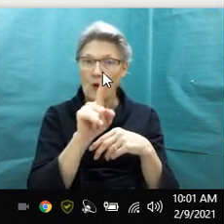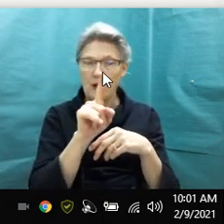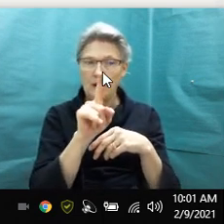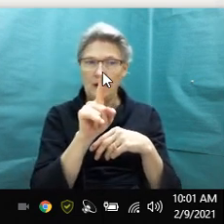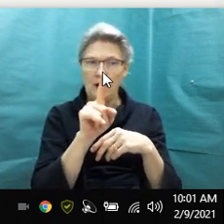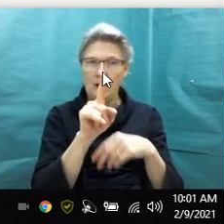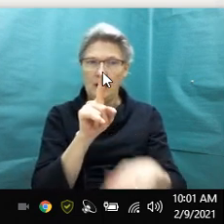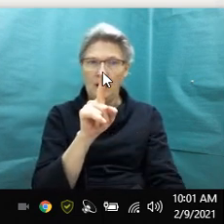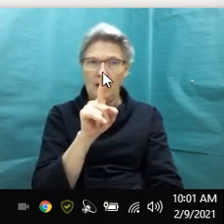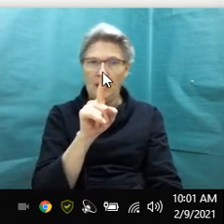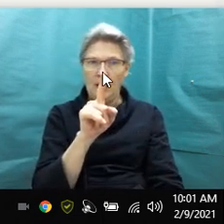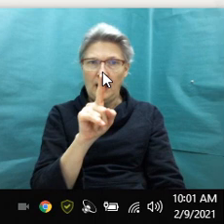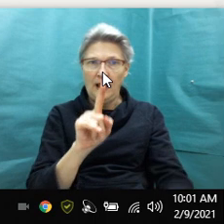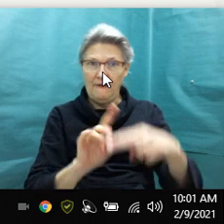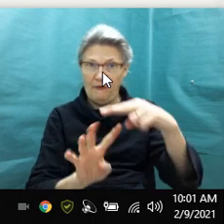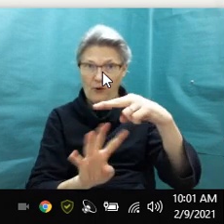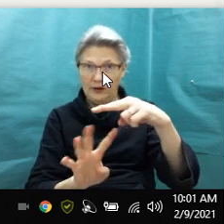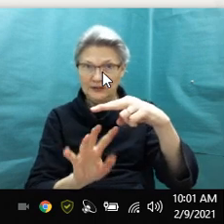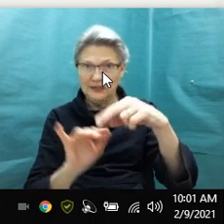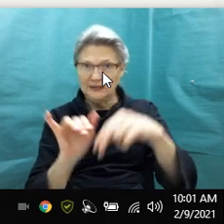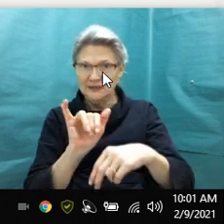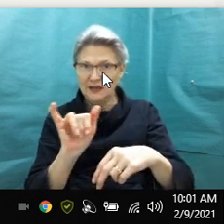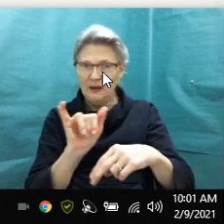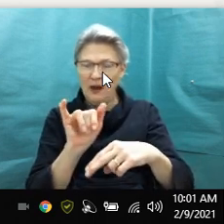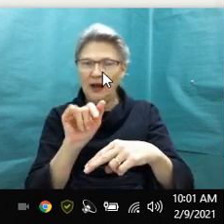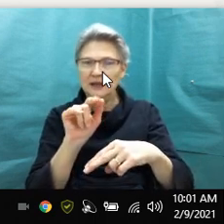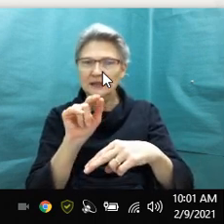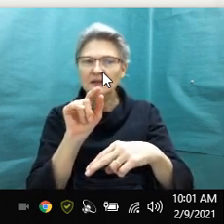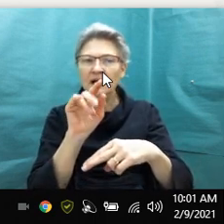1 1/4 is the same as